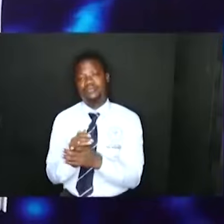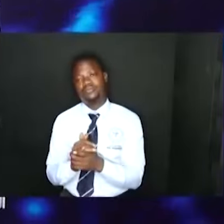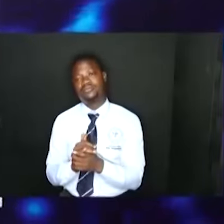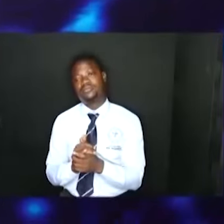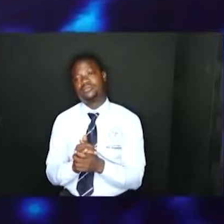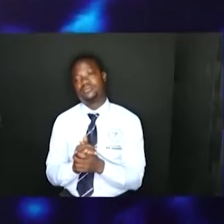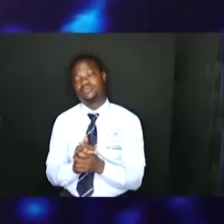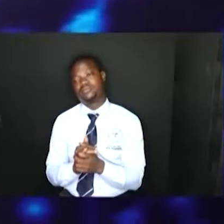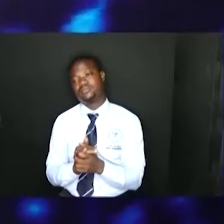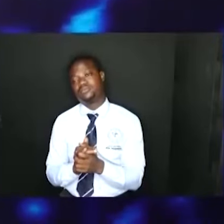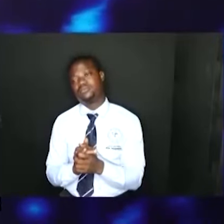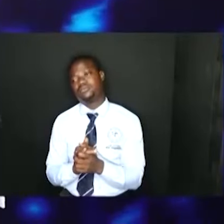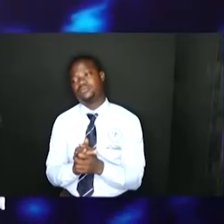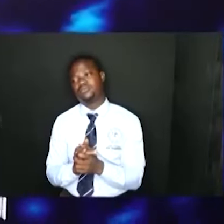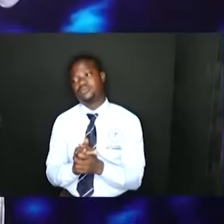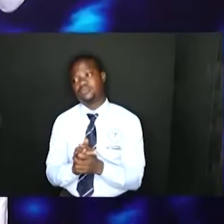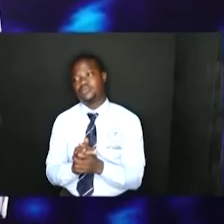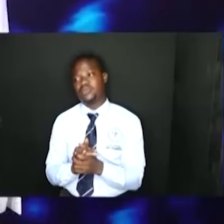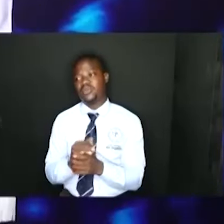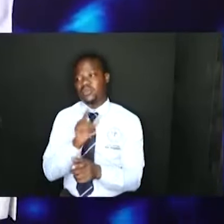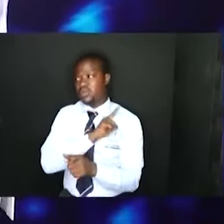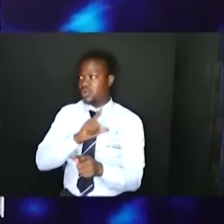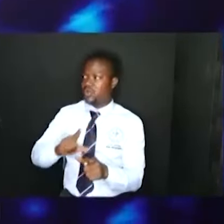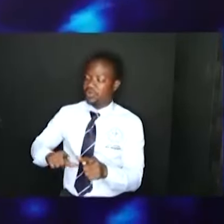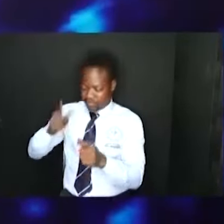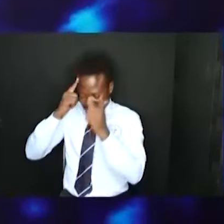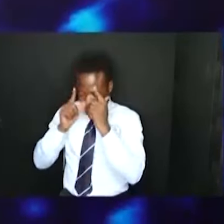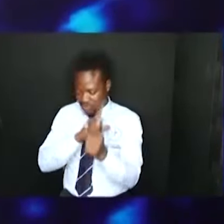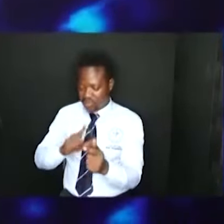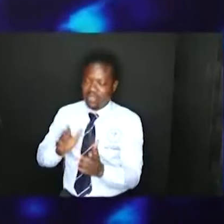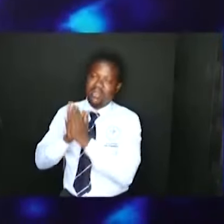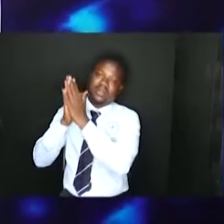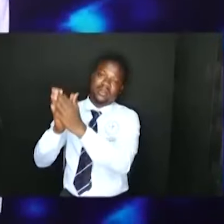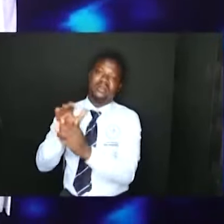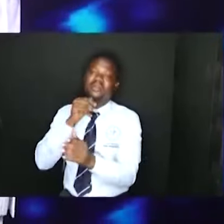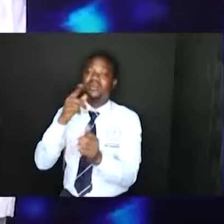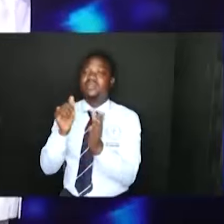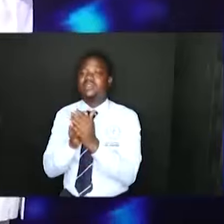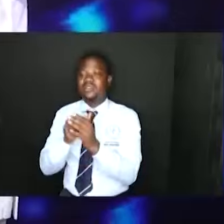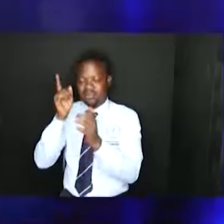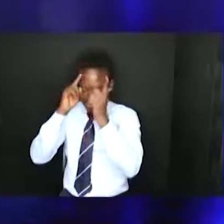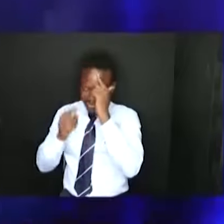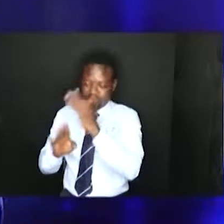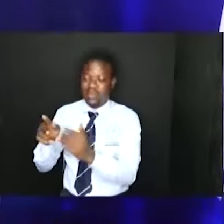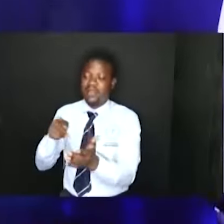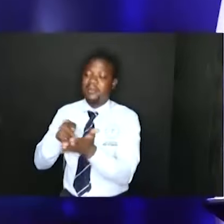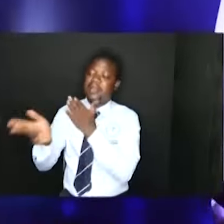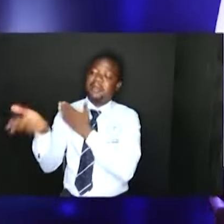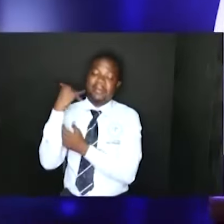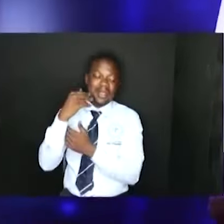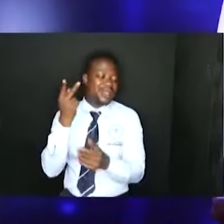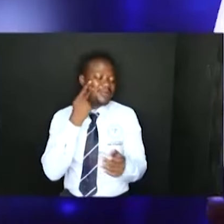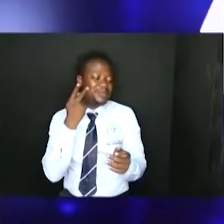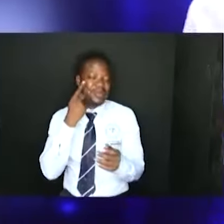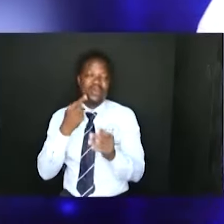na okan se Awurade ho na mesre no. Not because I asked God to pay back Penina. And yes,